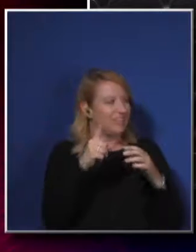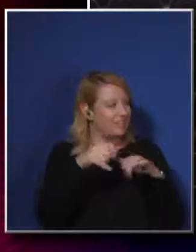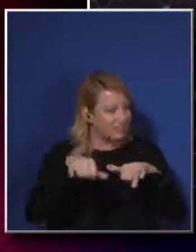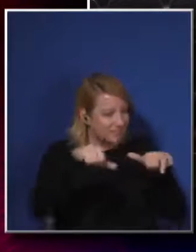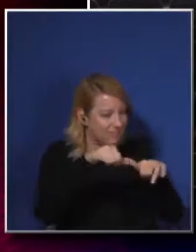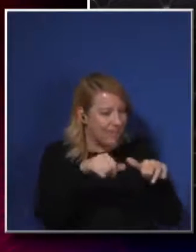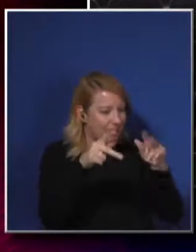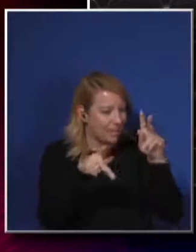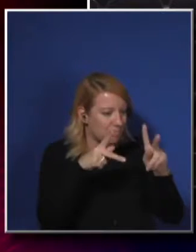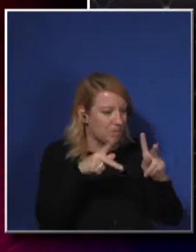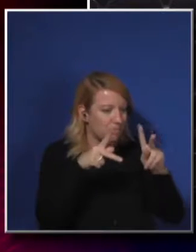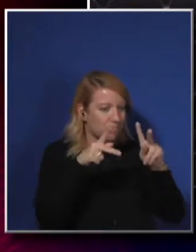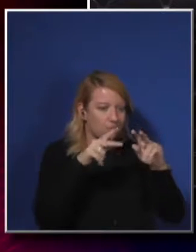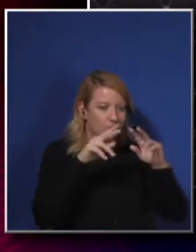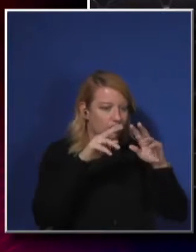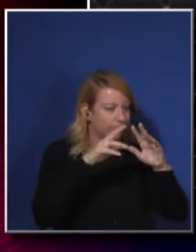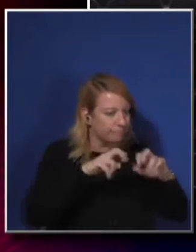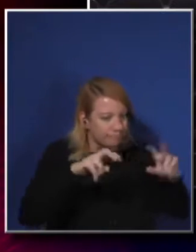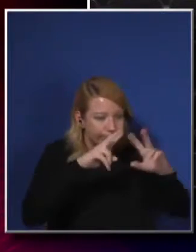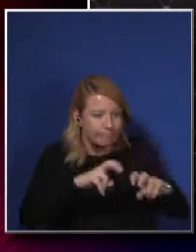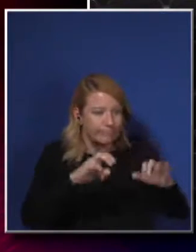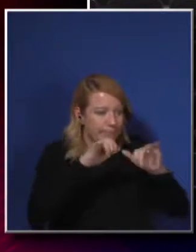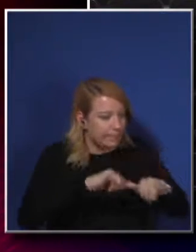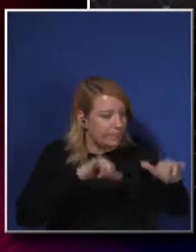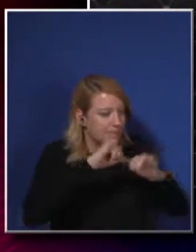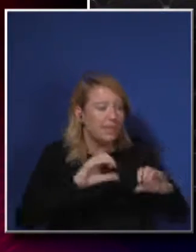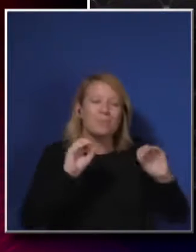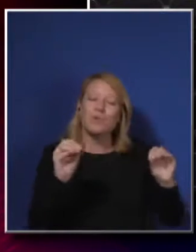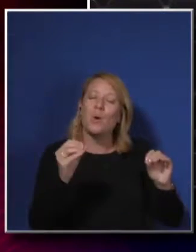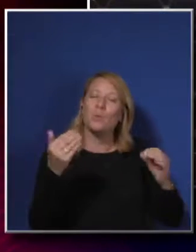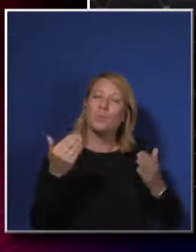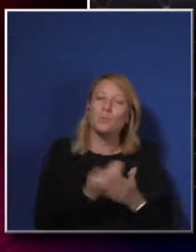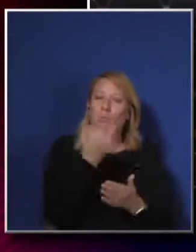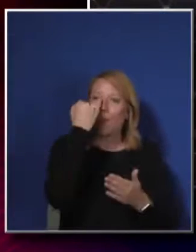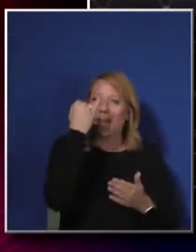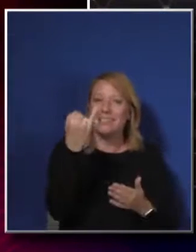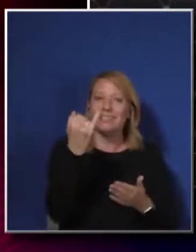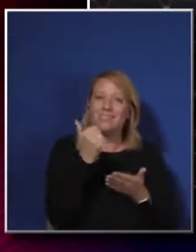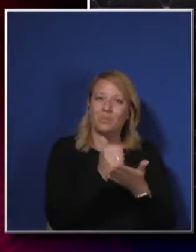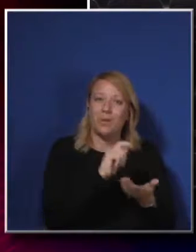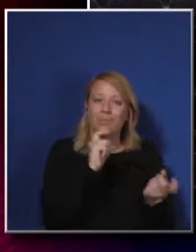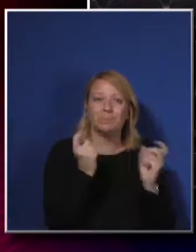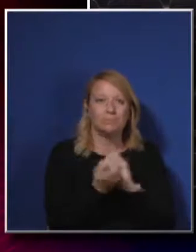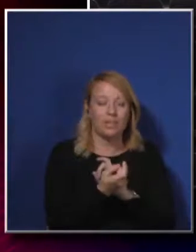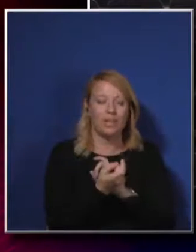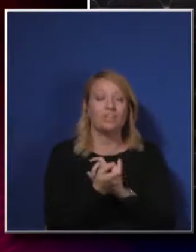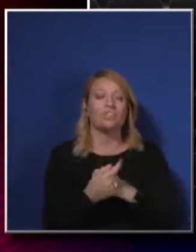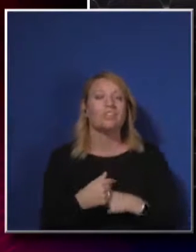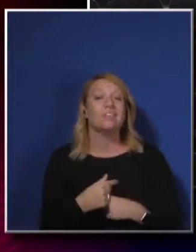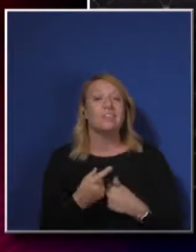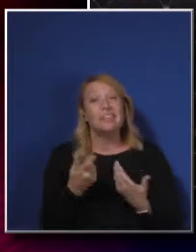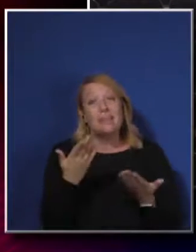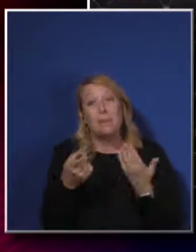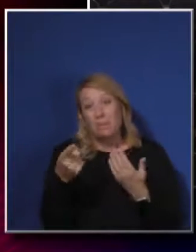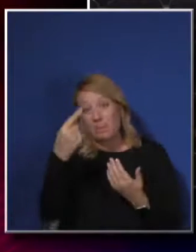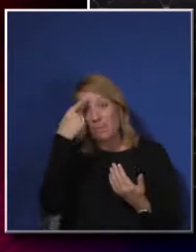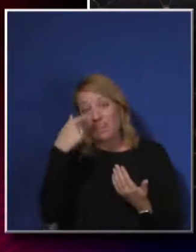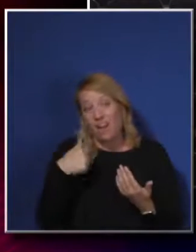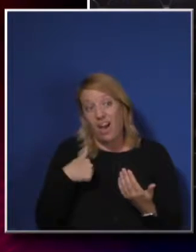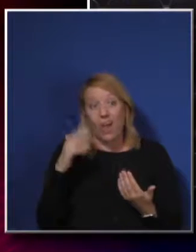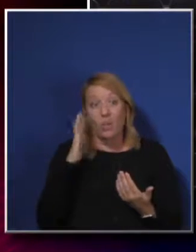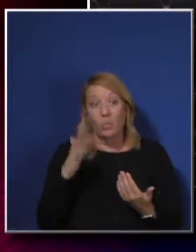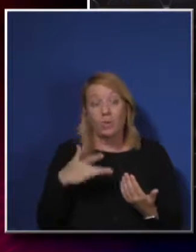who don't seem to have them. So one would think, given this analysis, that all of this would be really demotivating for me as a mother. It's not. I